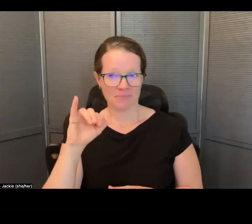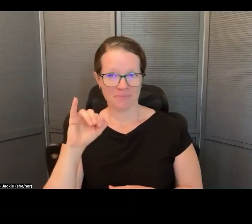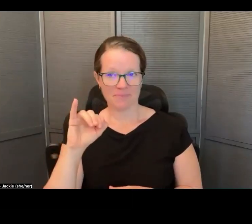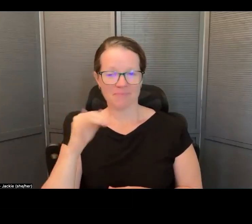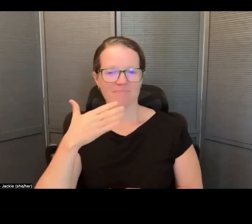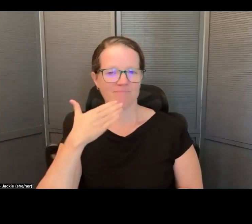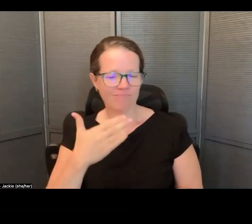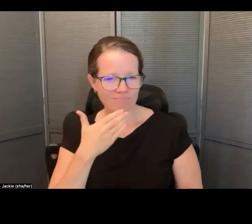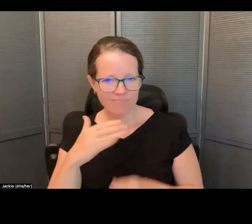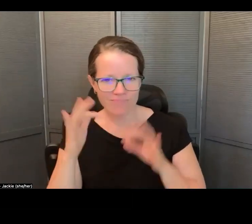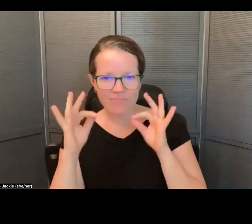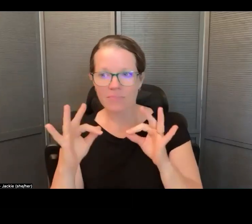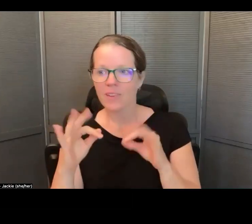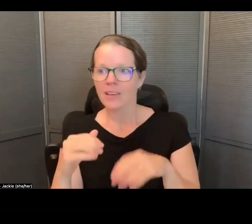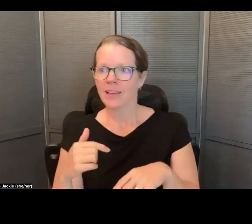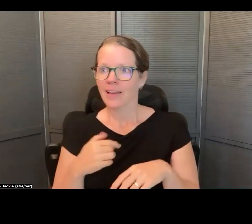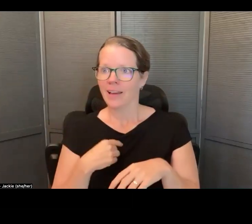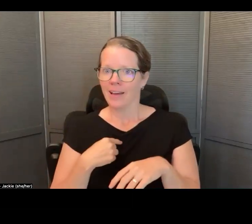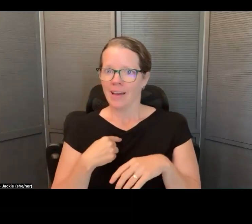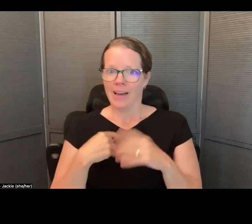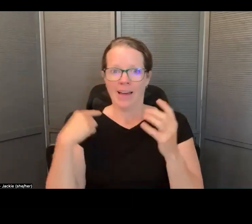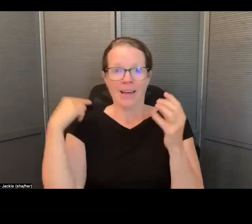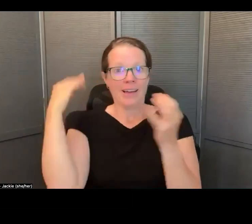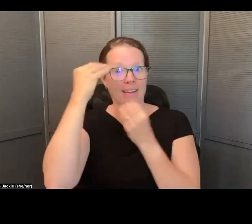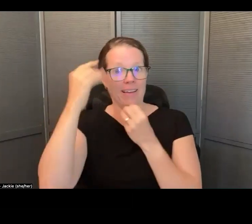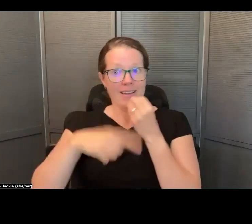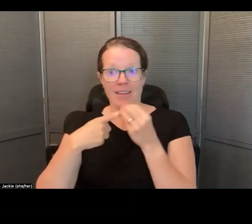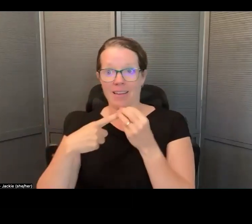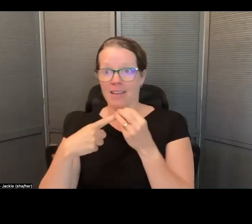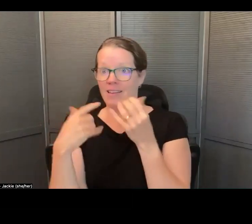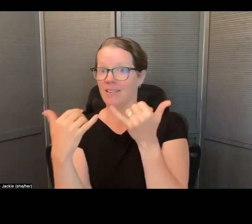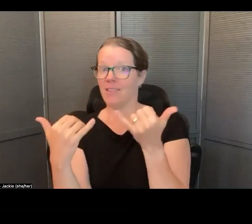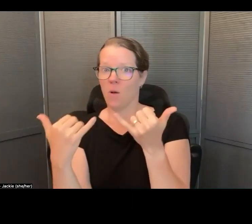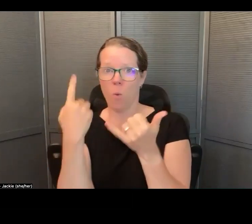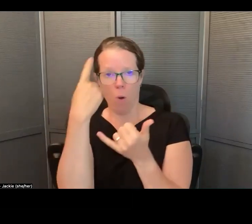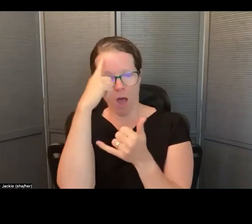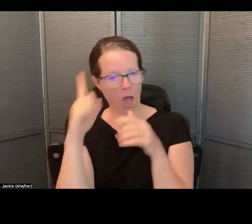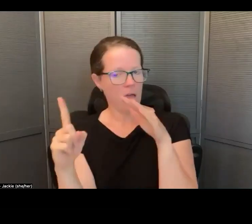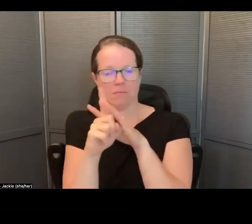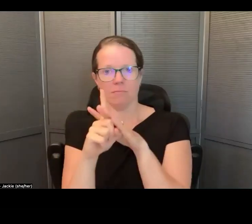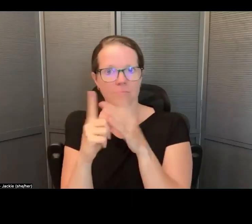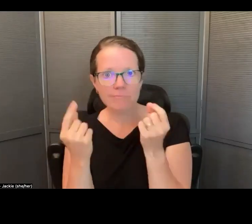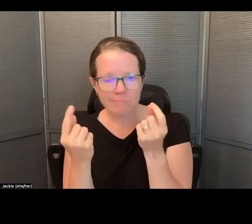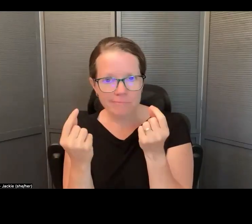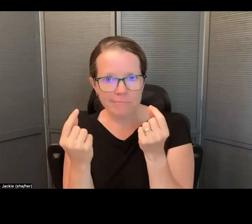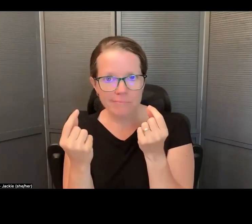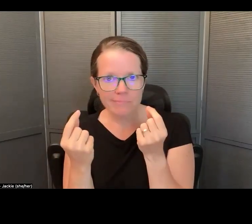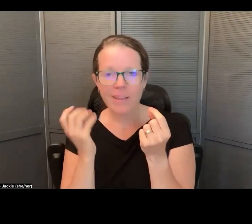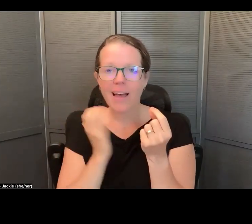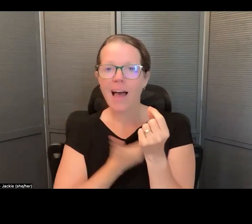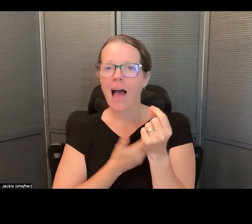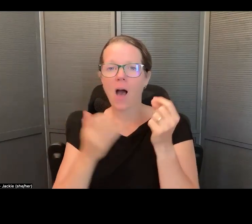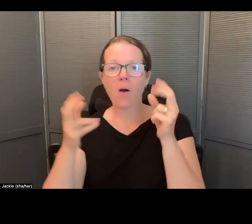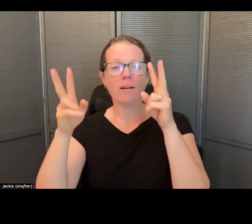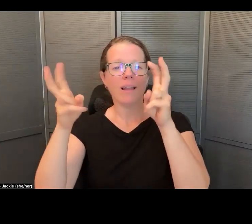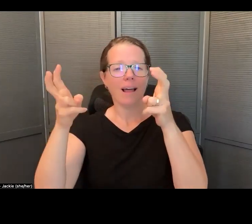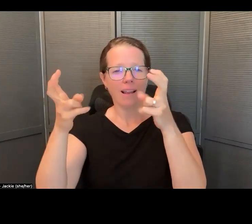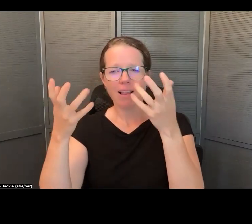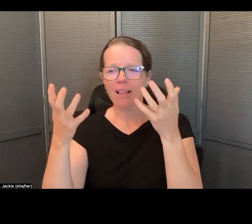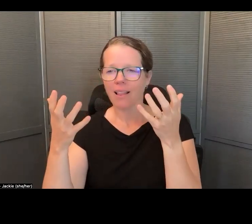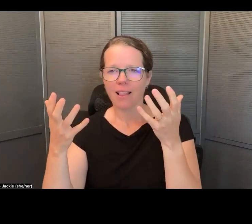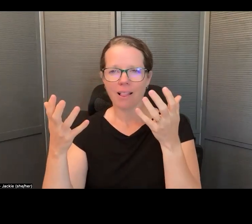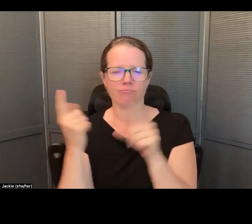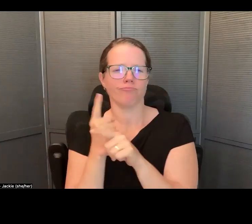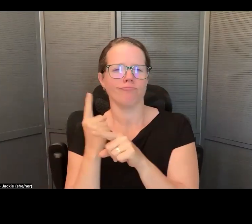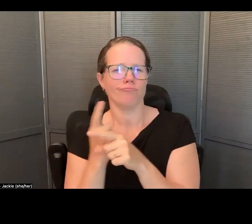as I reflect on today, one of the things that comes to mind is that our title was very apt. So our title was